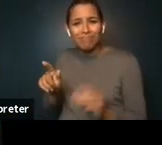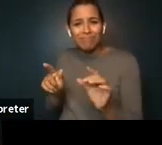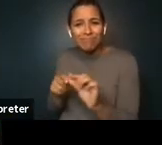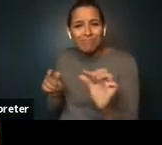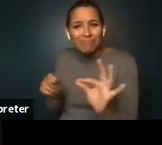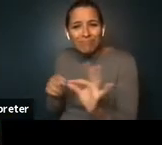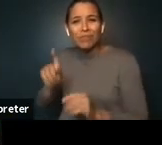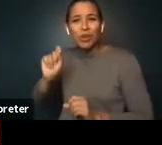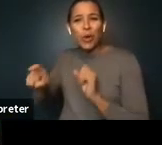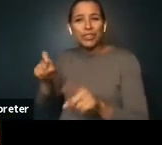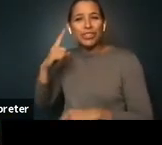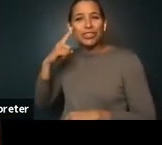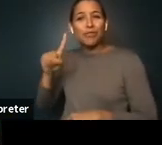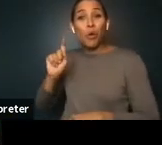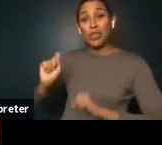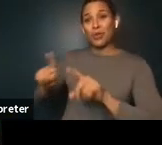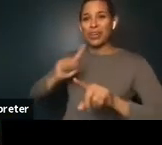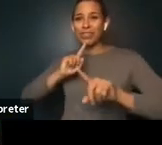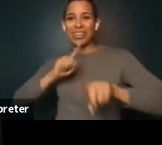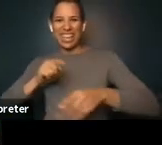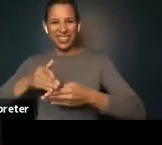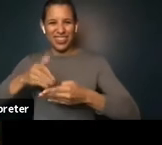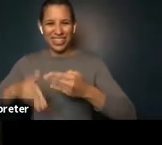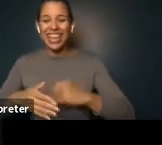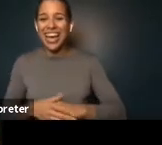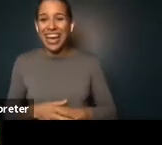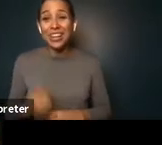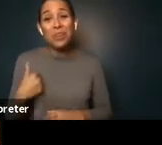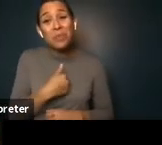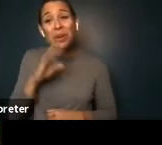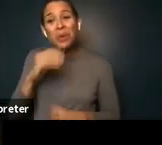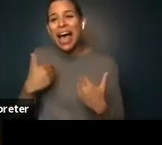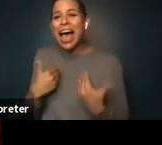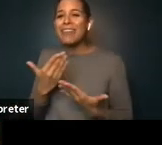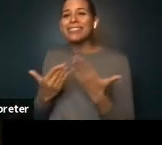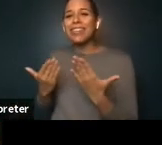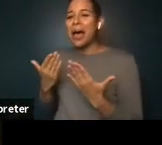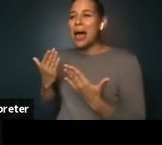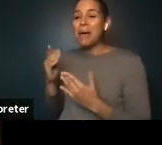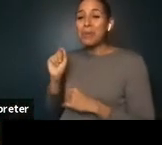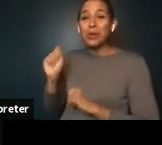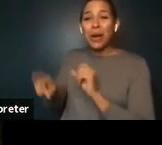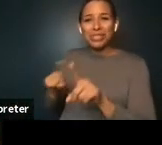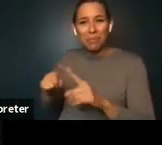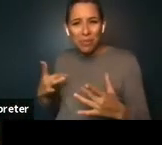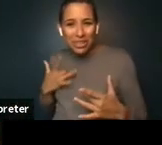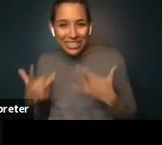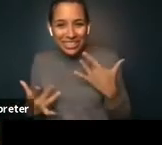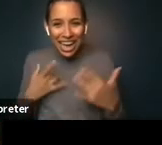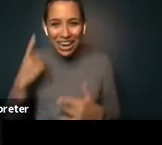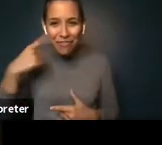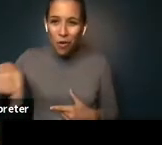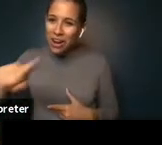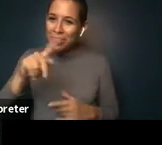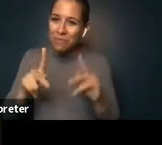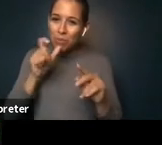conversation to have, uh, but we are definitely really excited to hear from you. Um, so don't worry, it won't just be me asking questions. I mean, I will